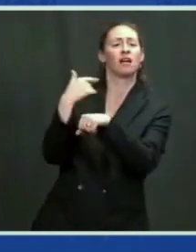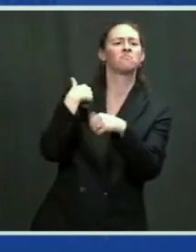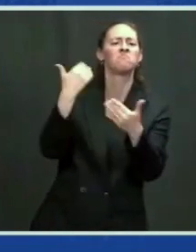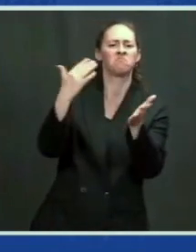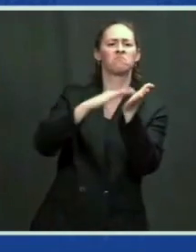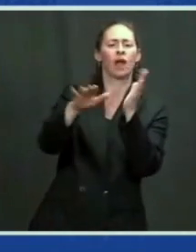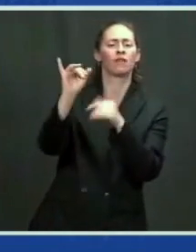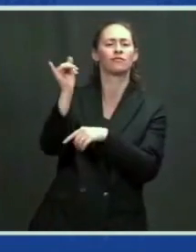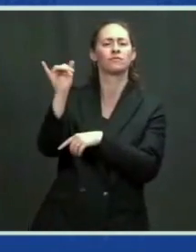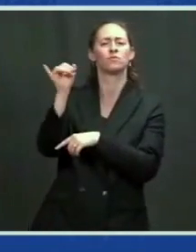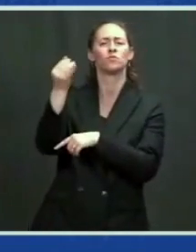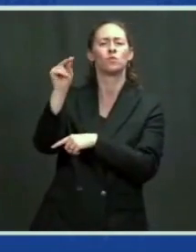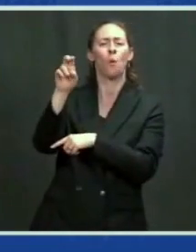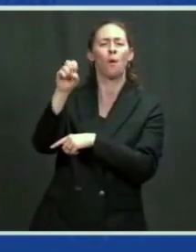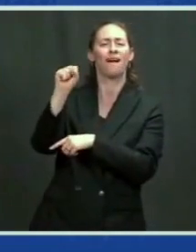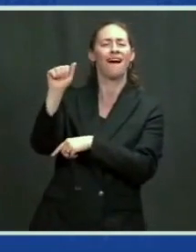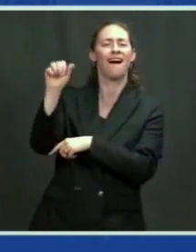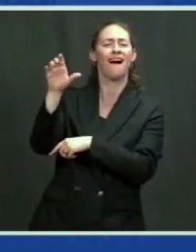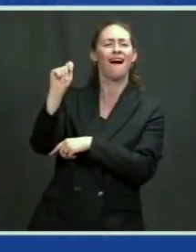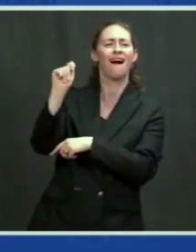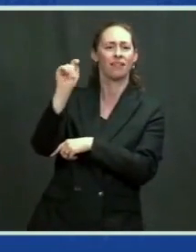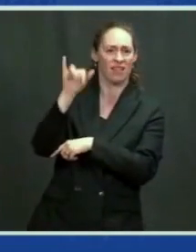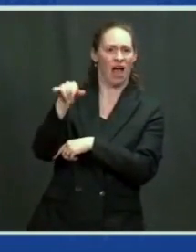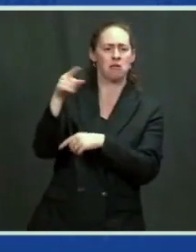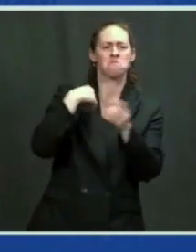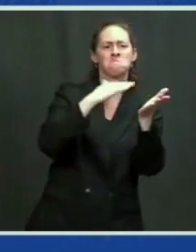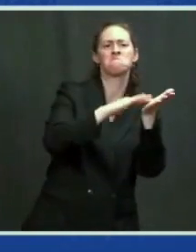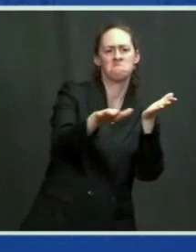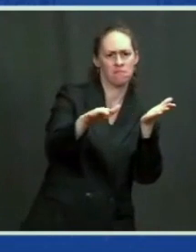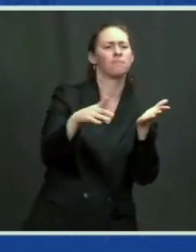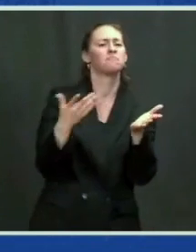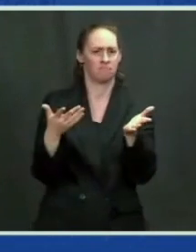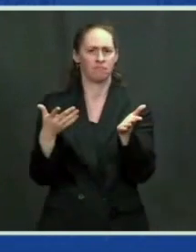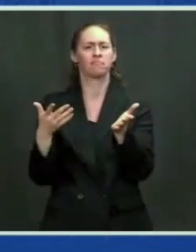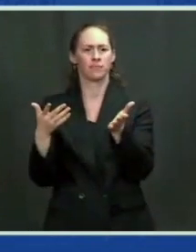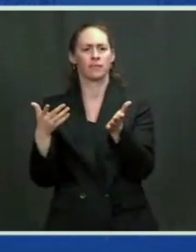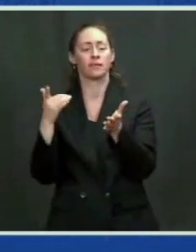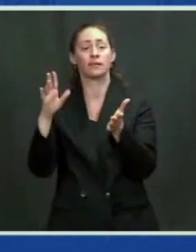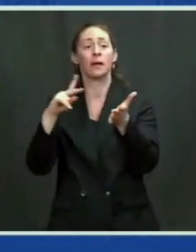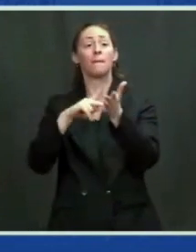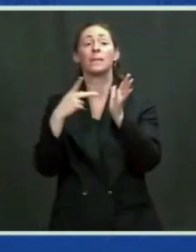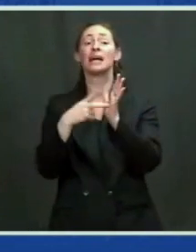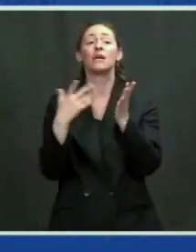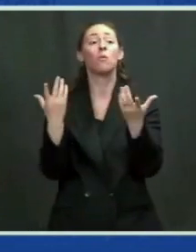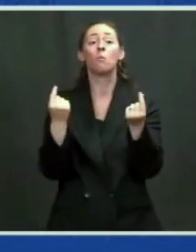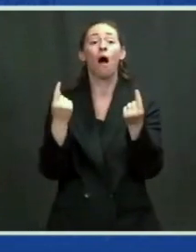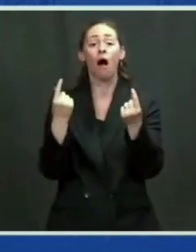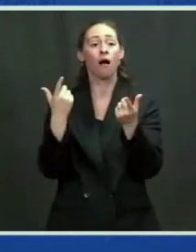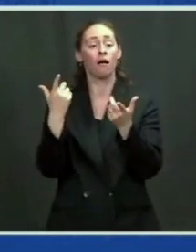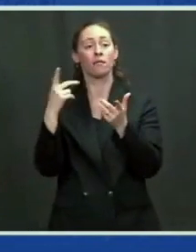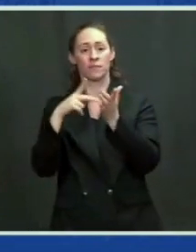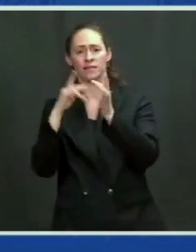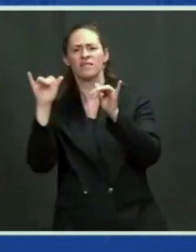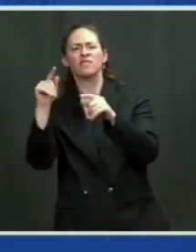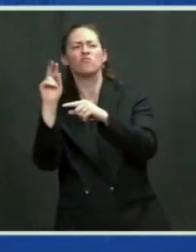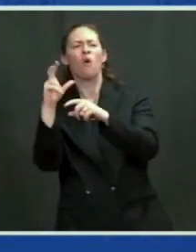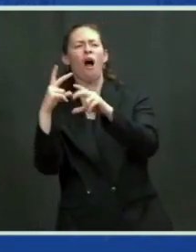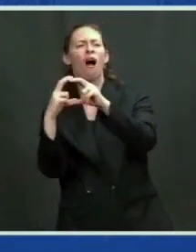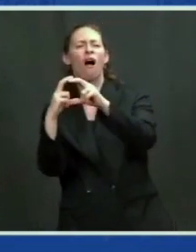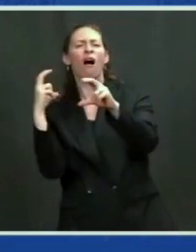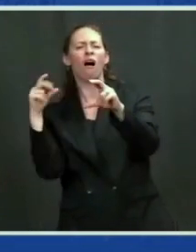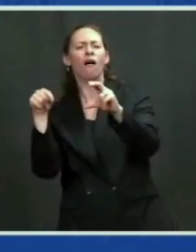allows non-U.S. flagged vessels to transport refined fuel products from the Gulf of Mexico to affected